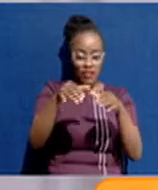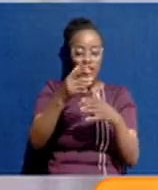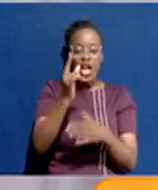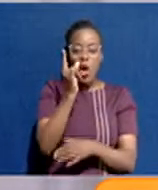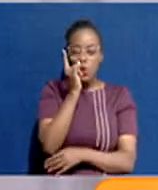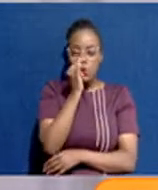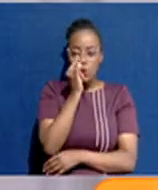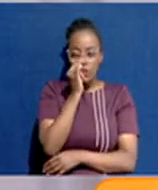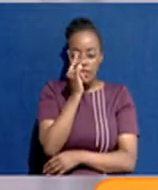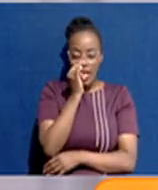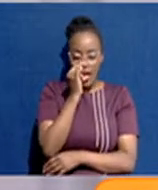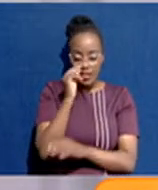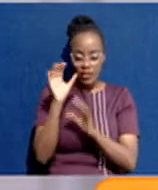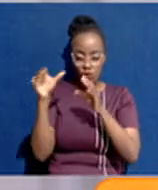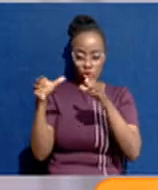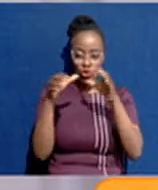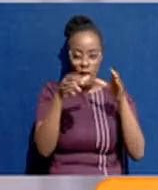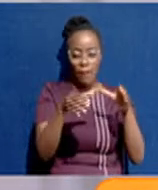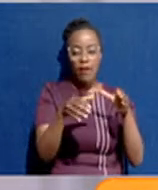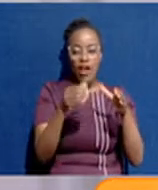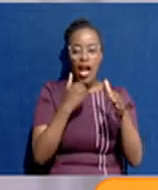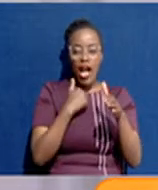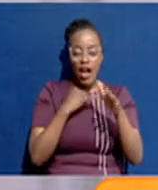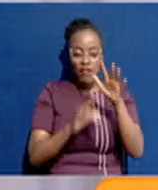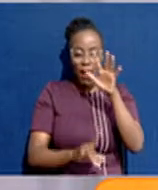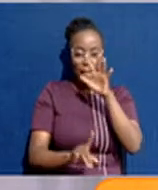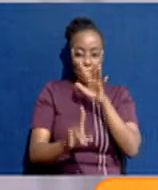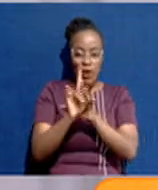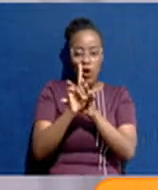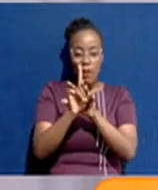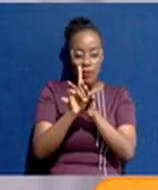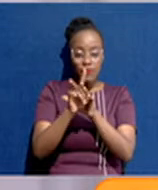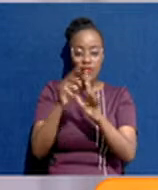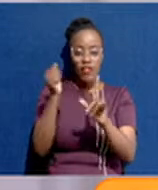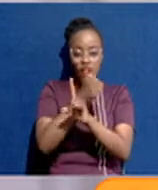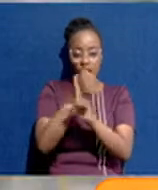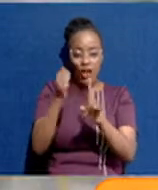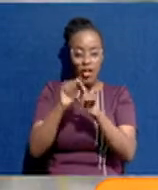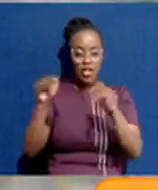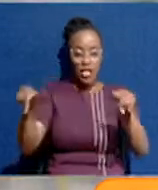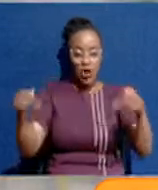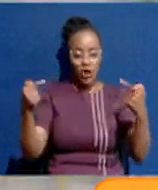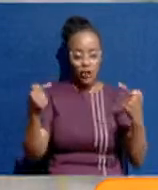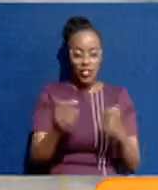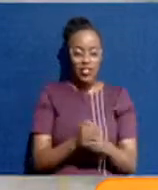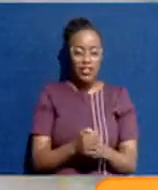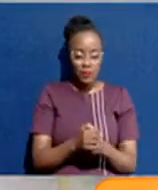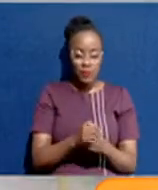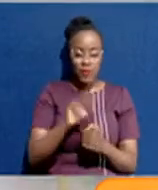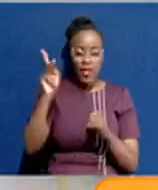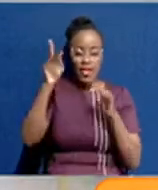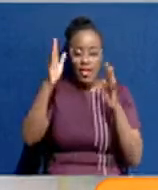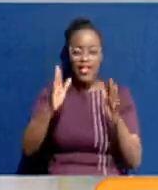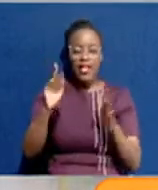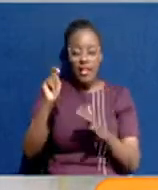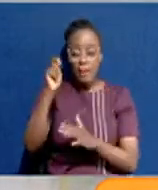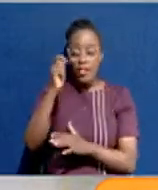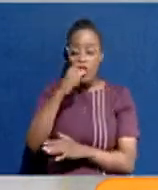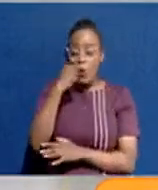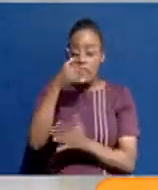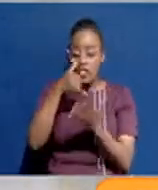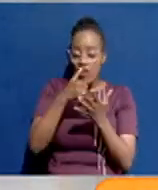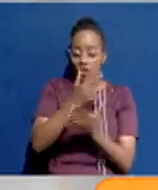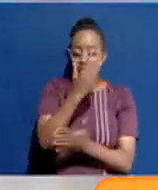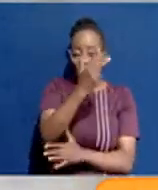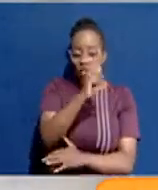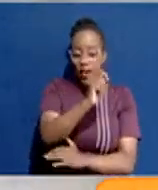Sudan Armed Forces, has degenerated into violent conflict. Kenya's president, who is among the three